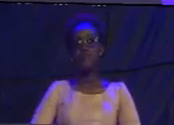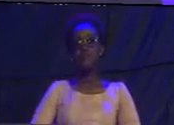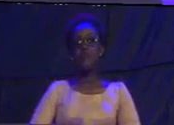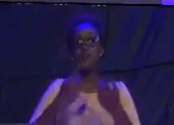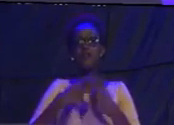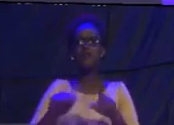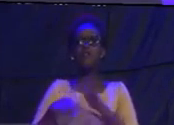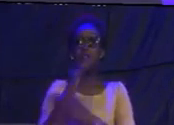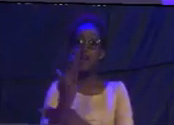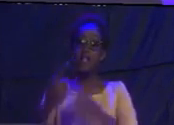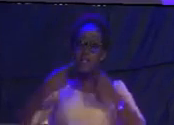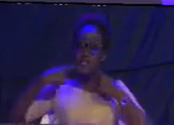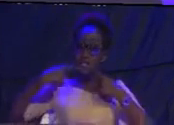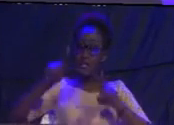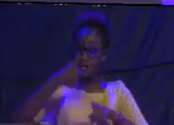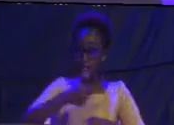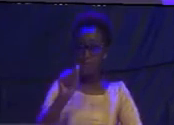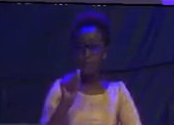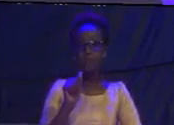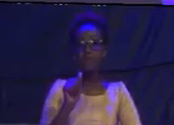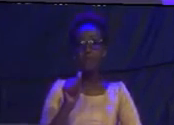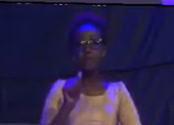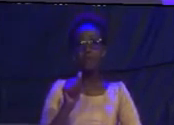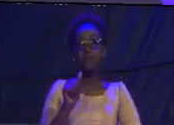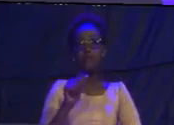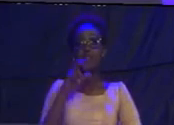us. God had told them,